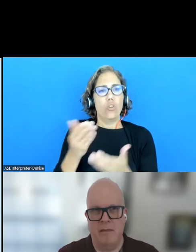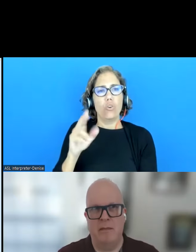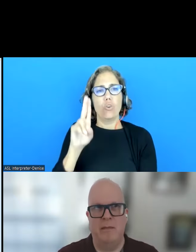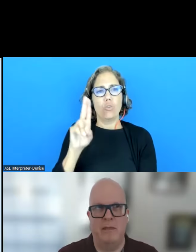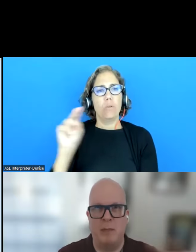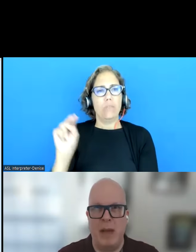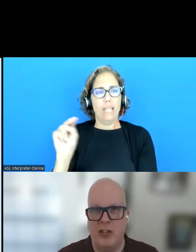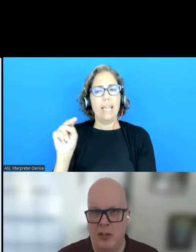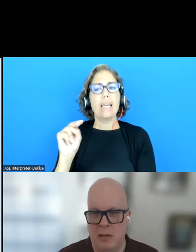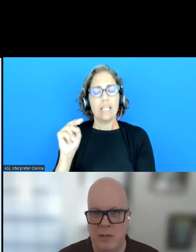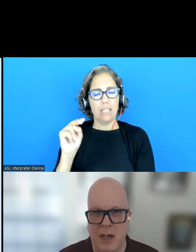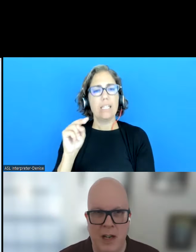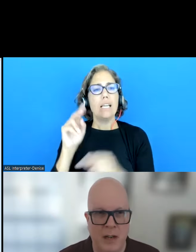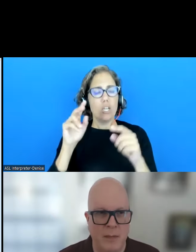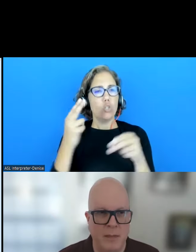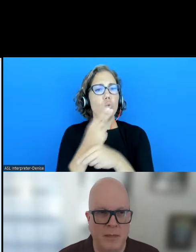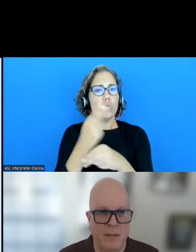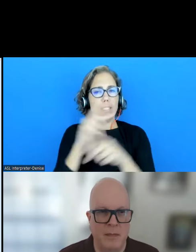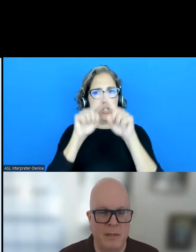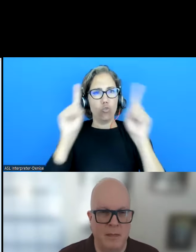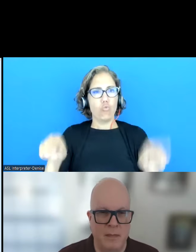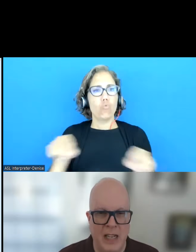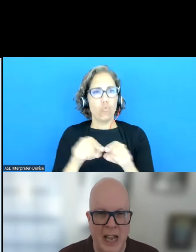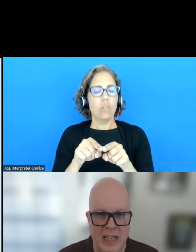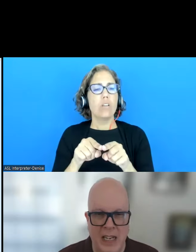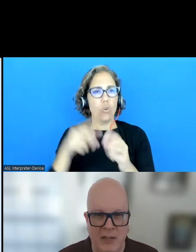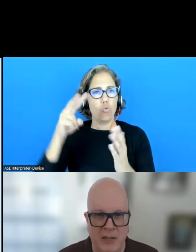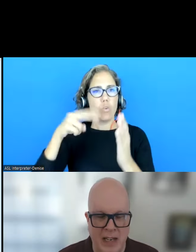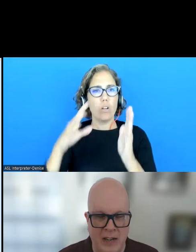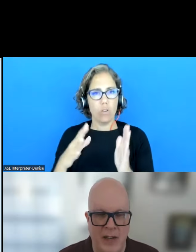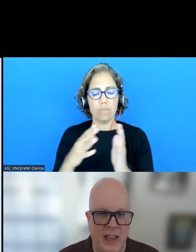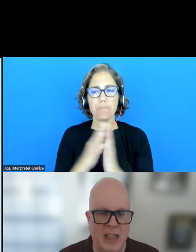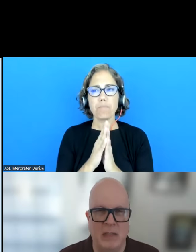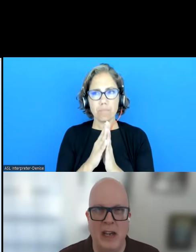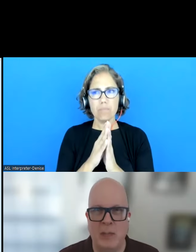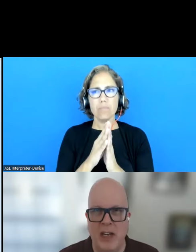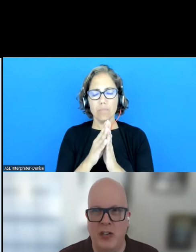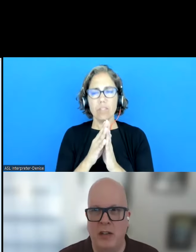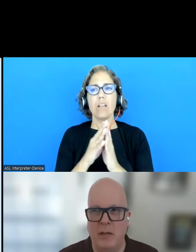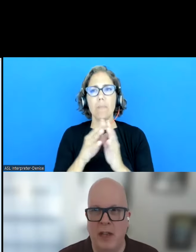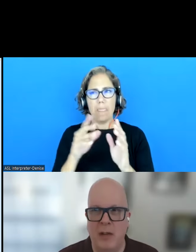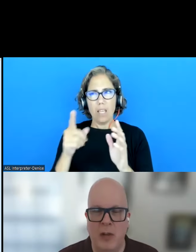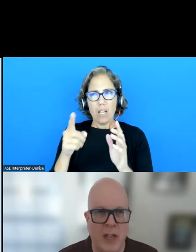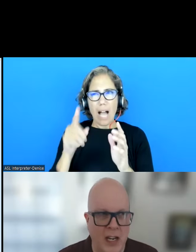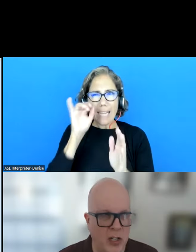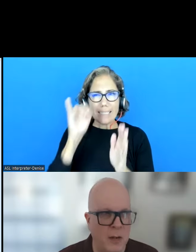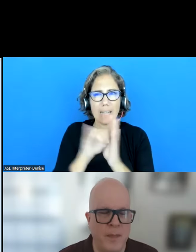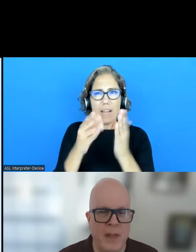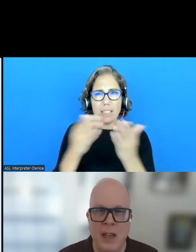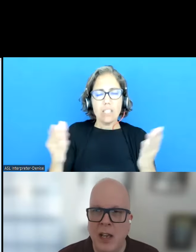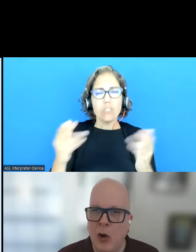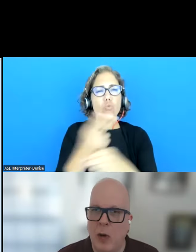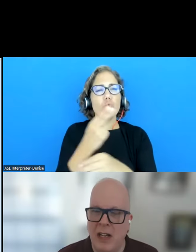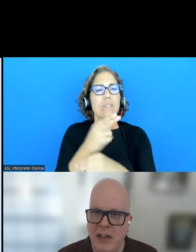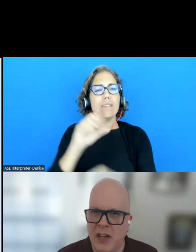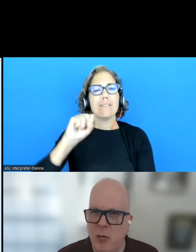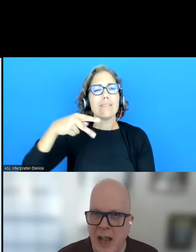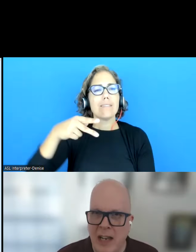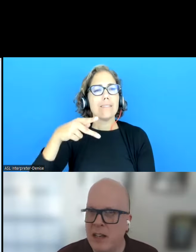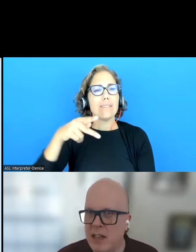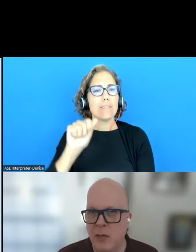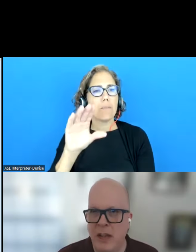about spatial, the idea of identifying things by spatial location. While